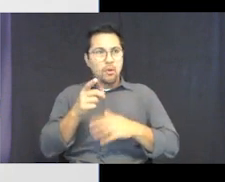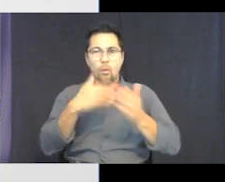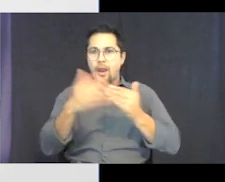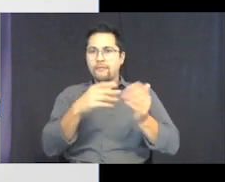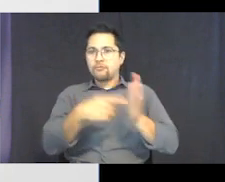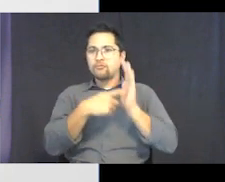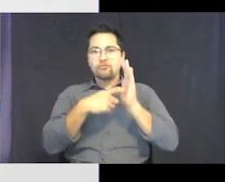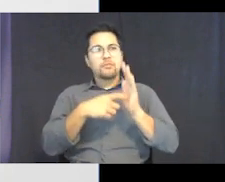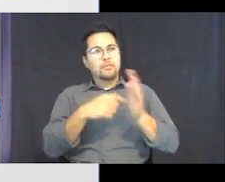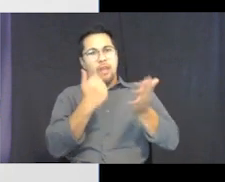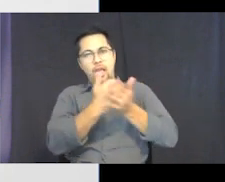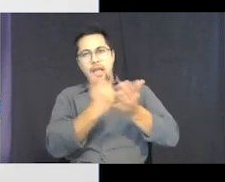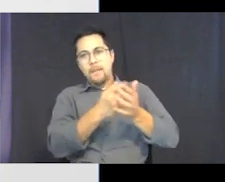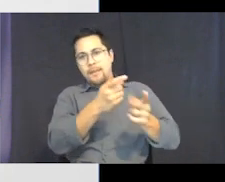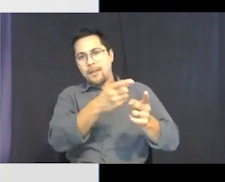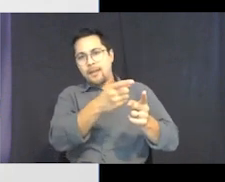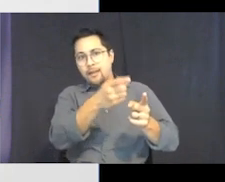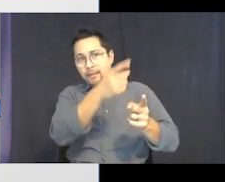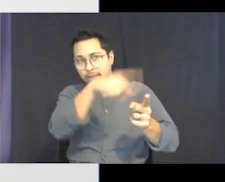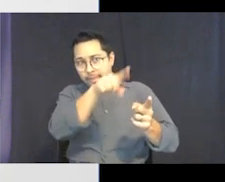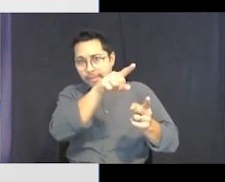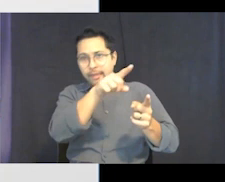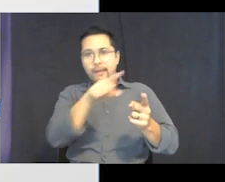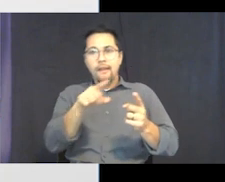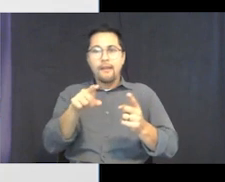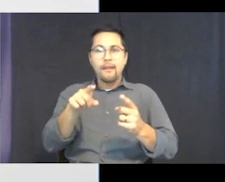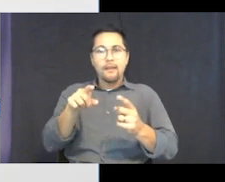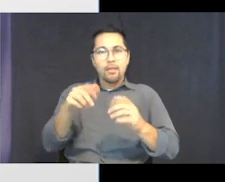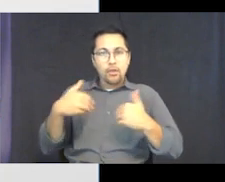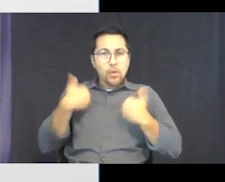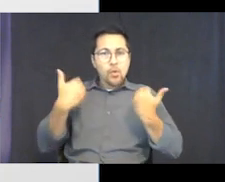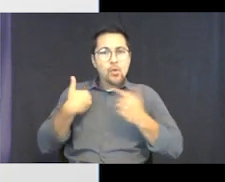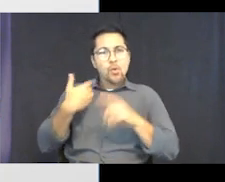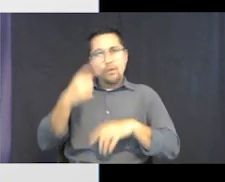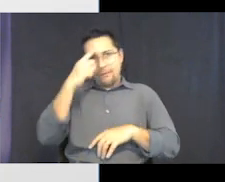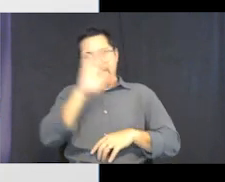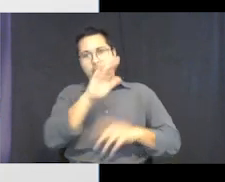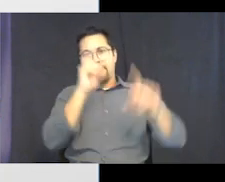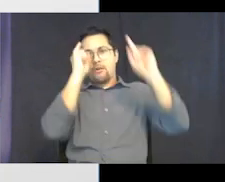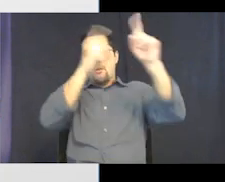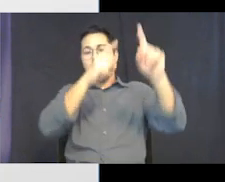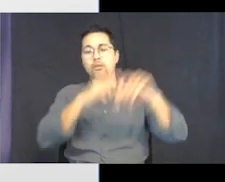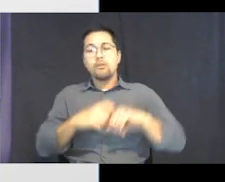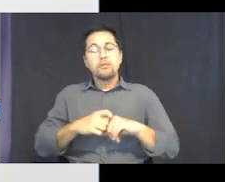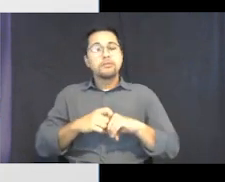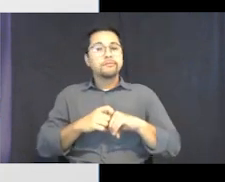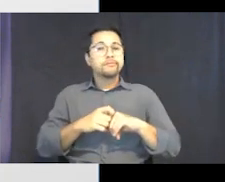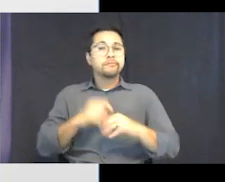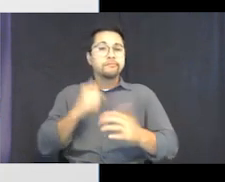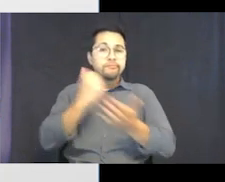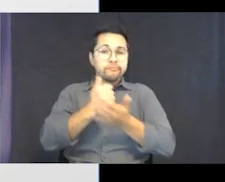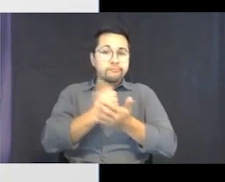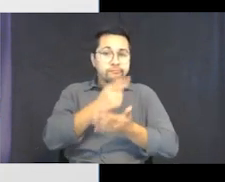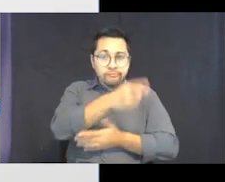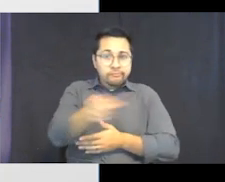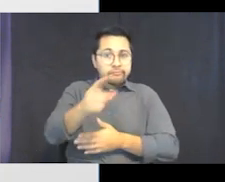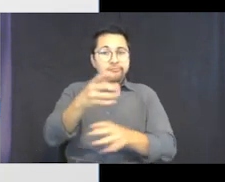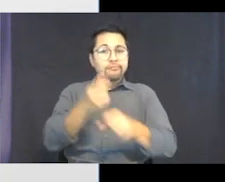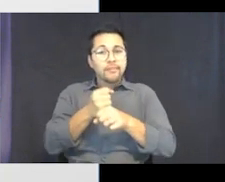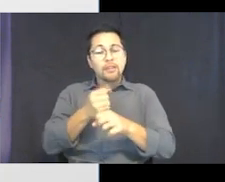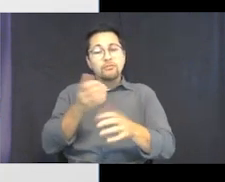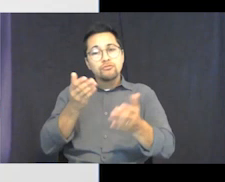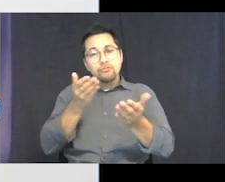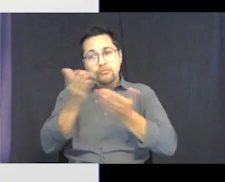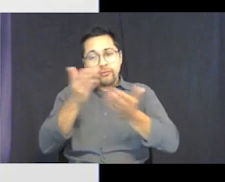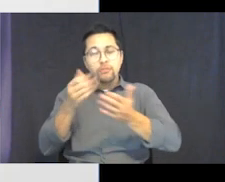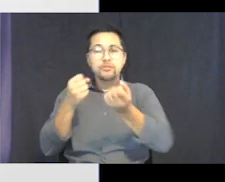approach to assisting youth and their families to achieve their goals. Assisting parents and caregivers to obtain services and supports